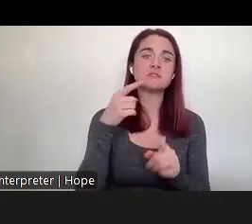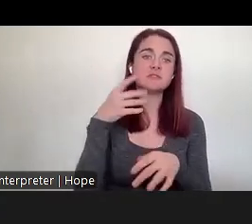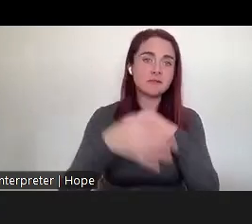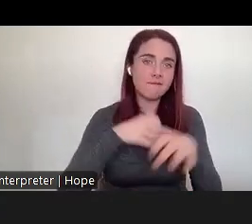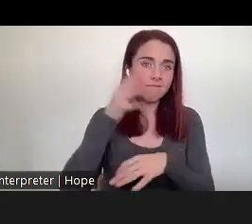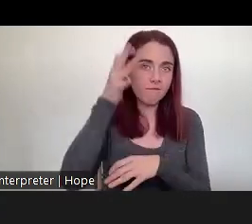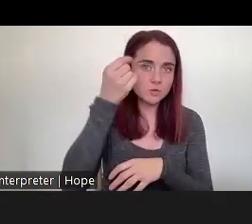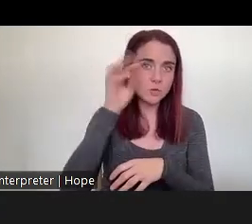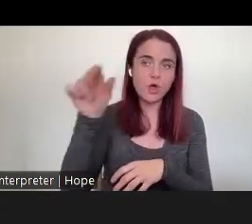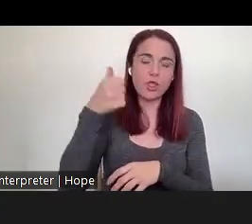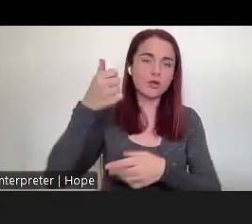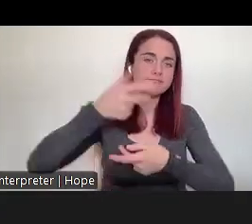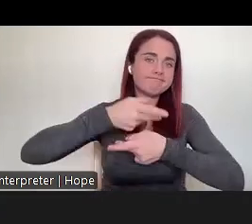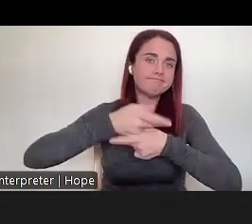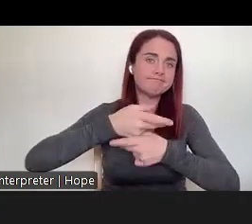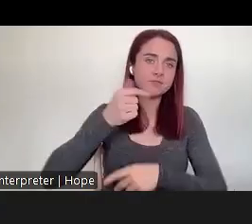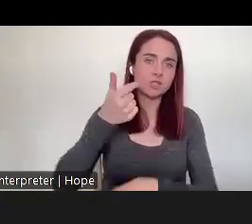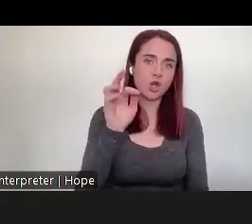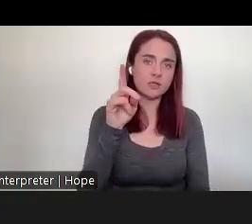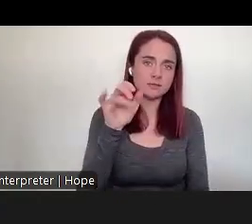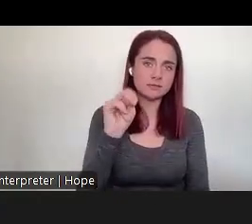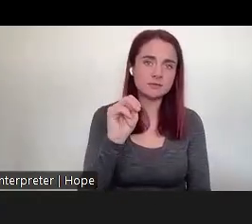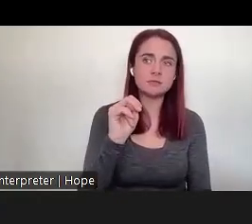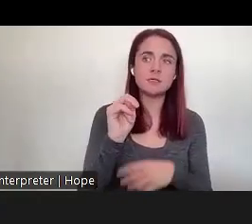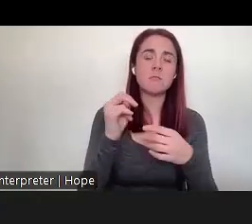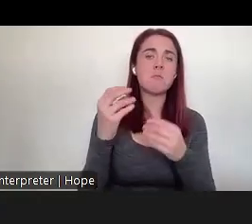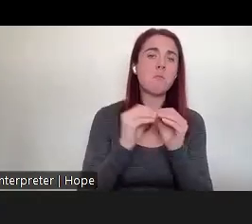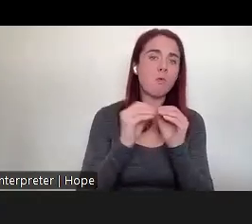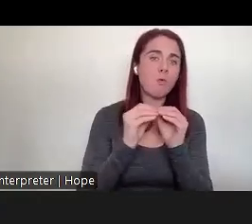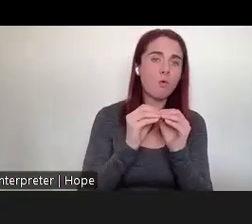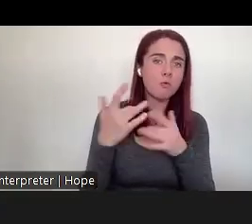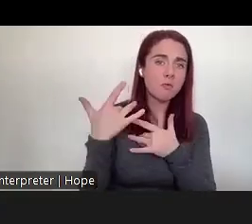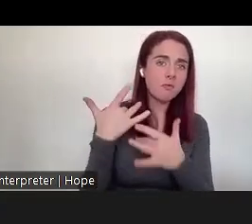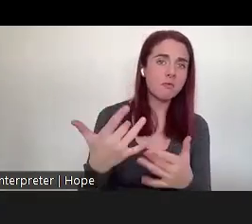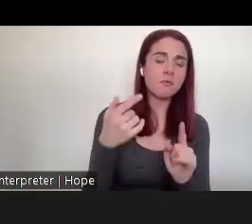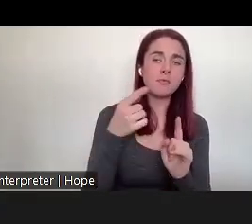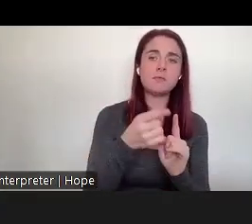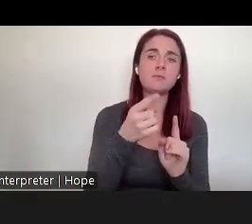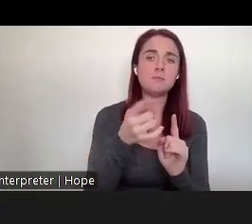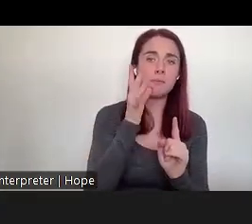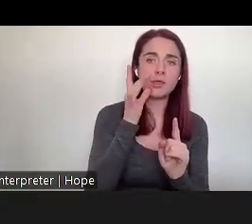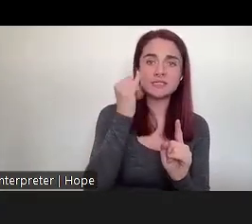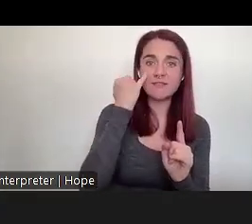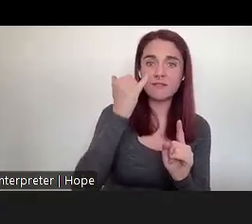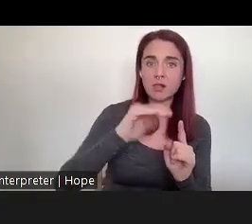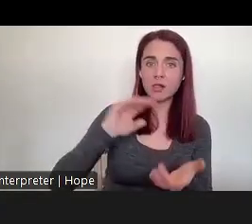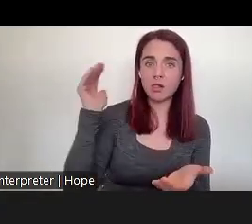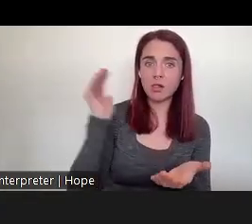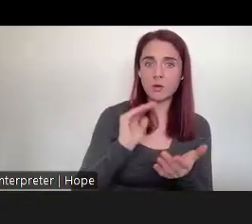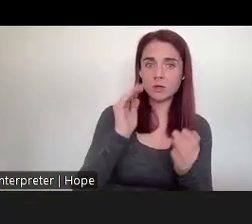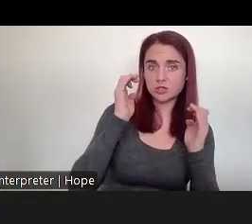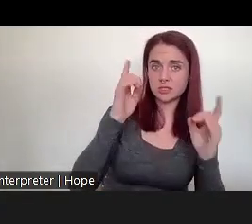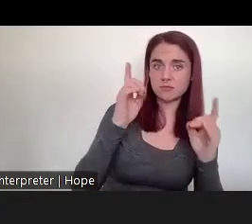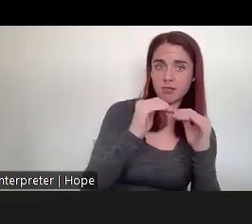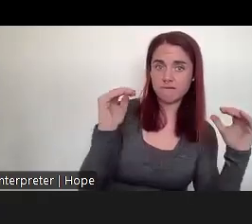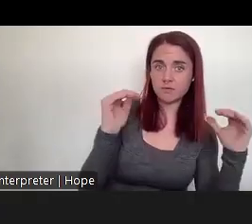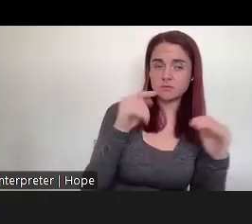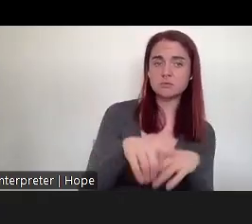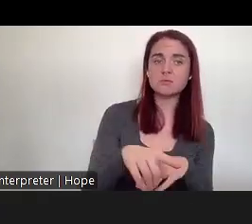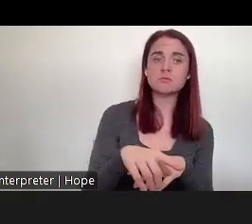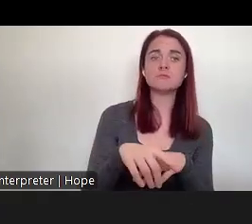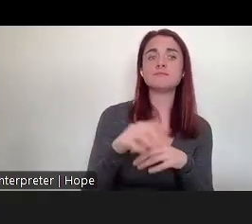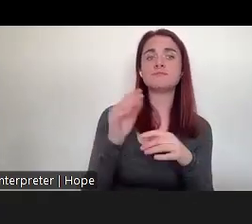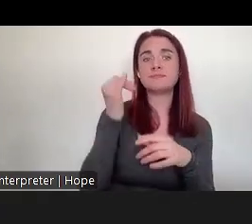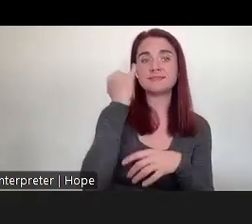or other guardians, was higher among those mothers with lower educational levels, households with